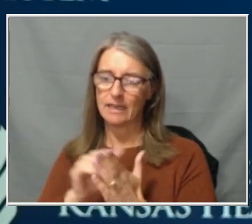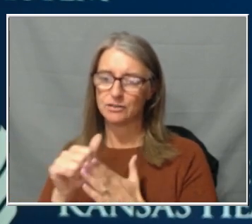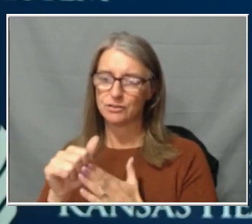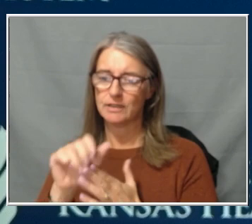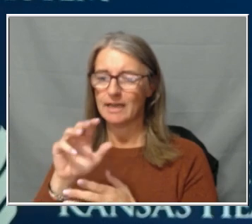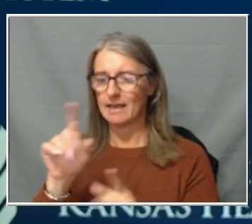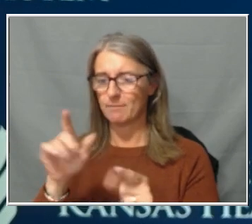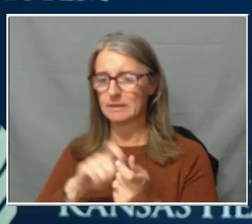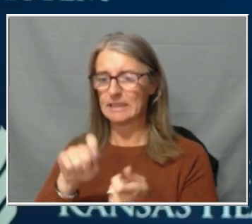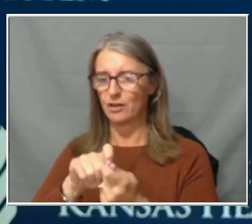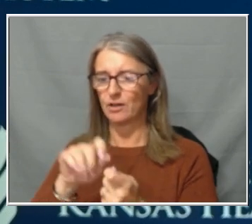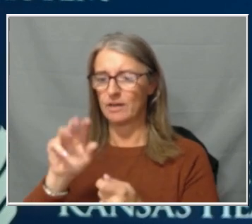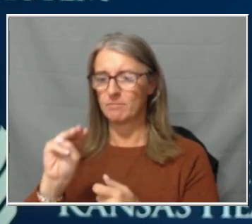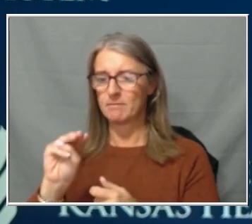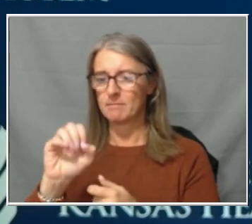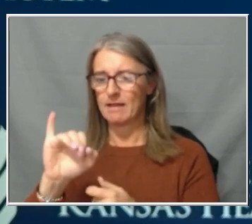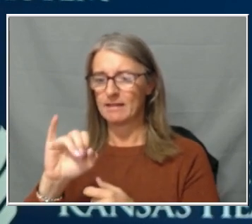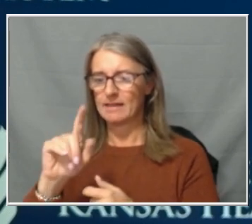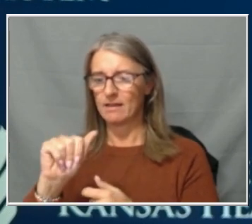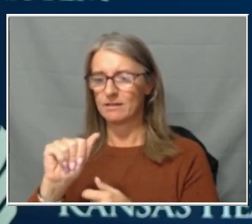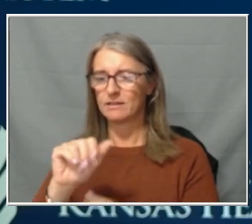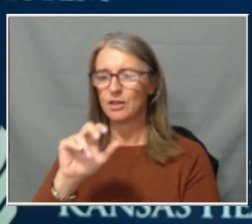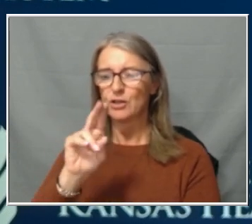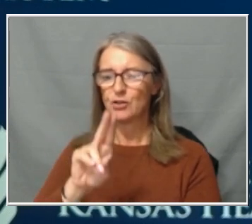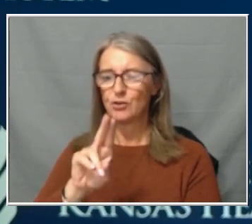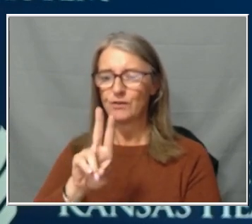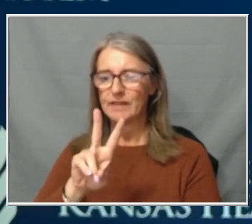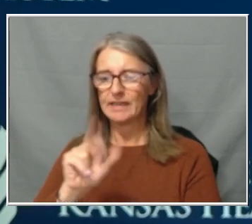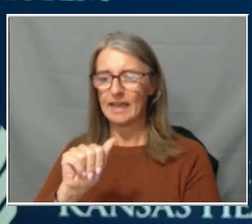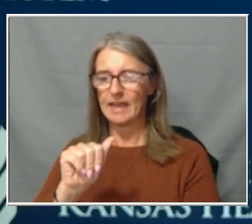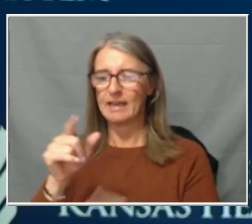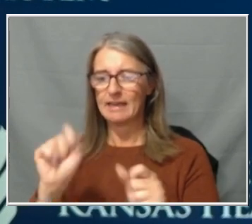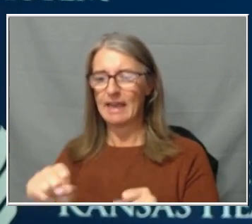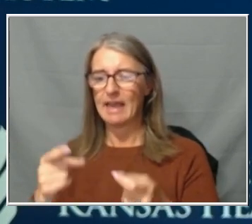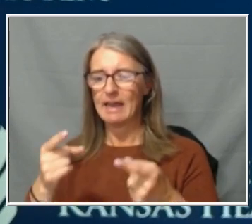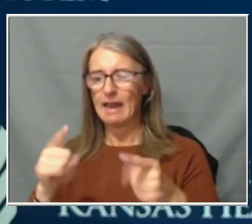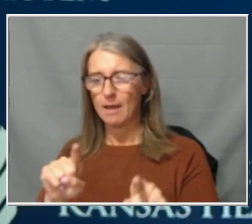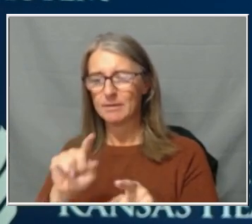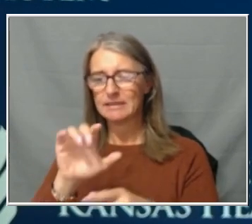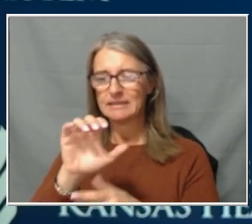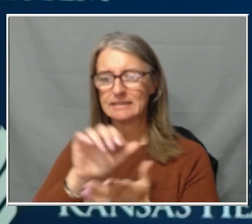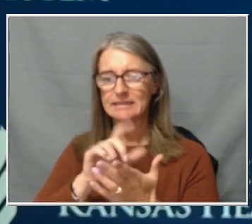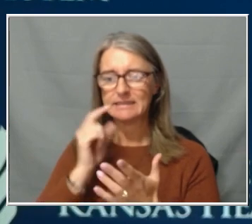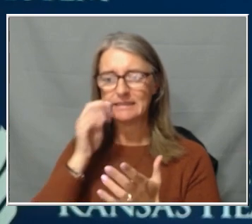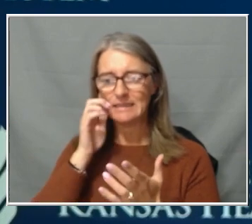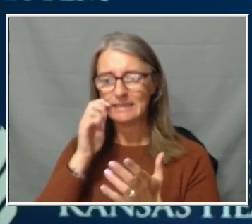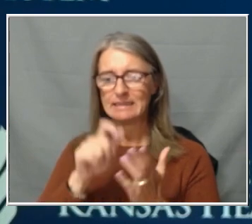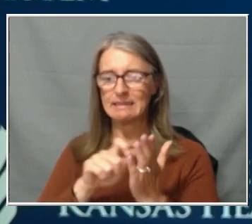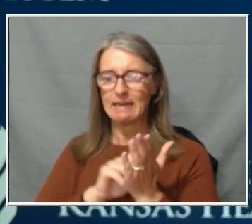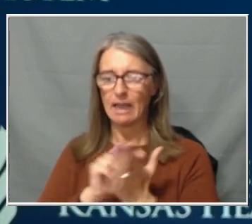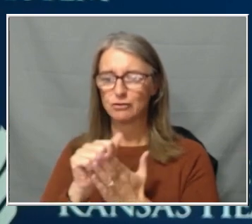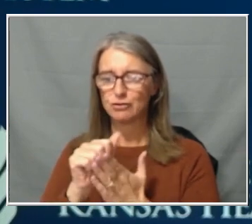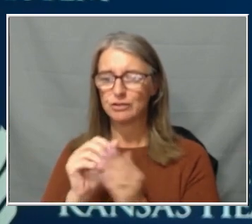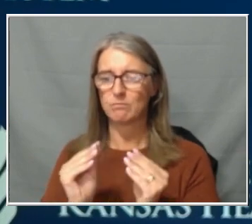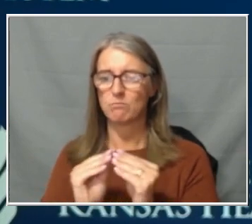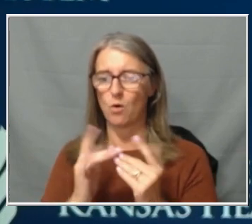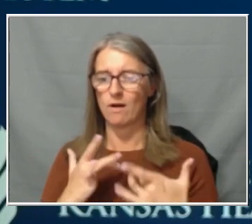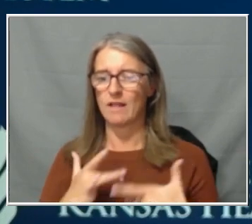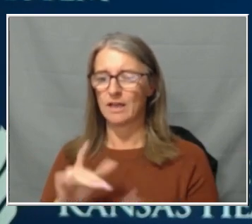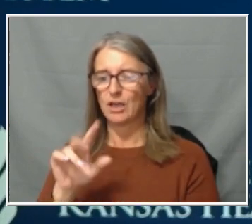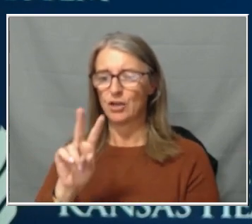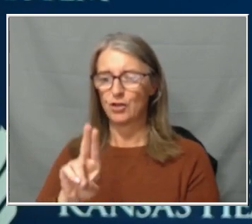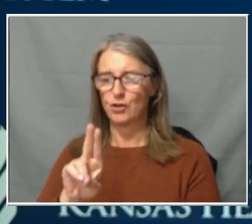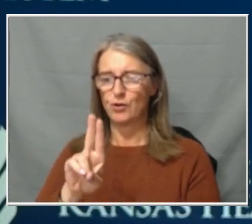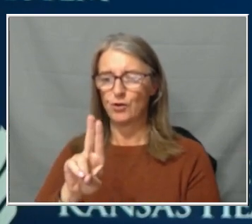melanoma. UVA we think can result in skin cancers, but more likely it's UVB, or